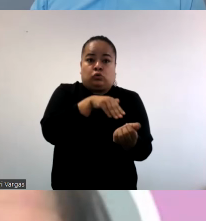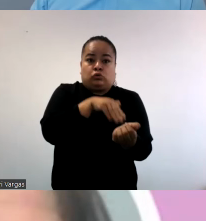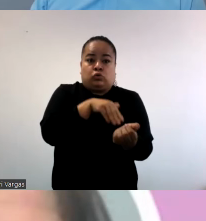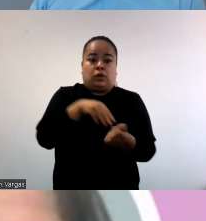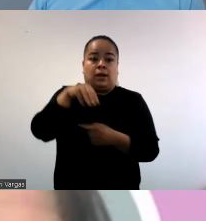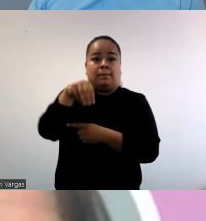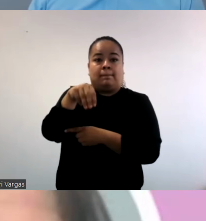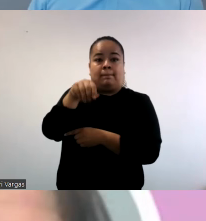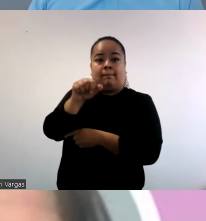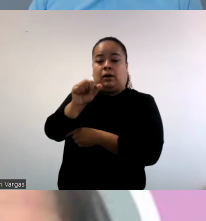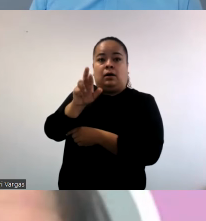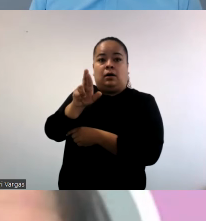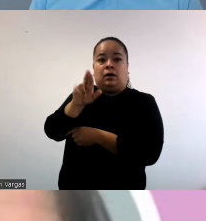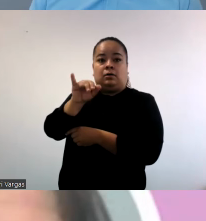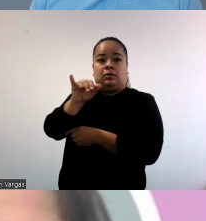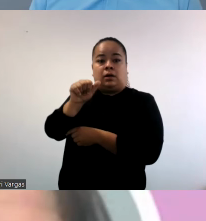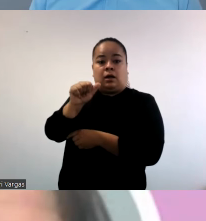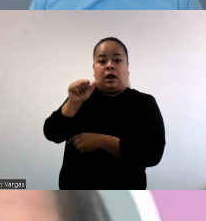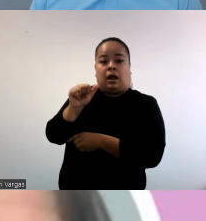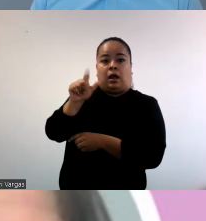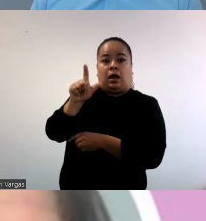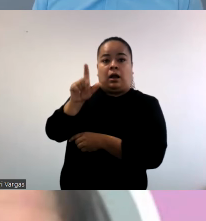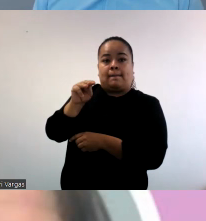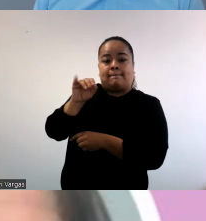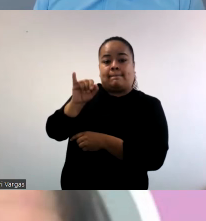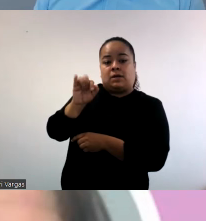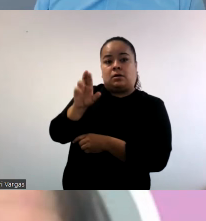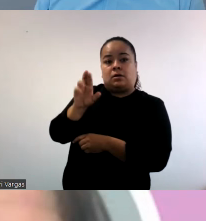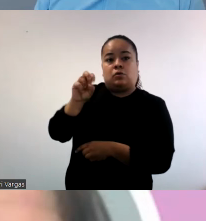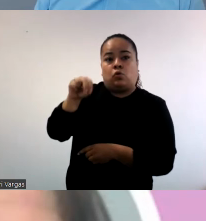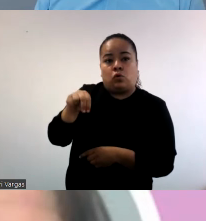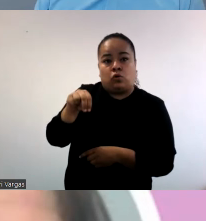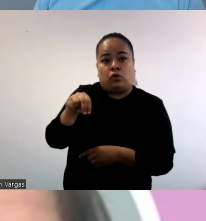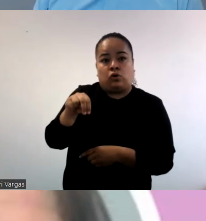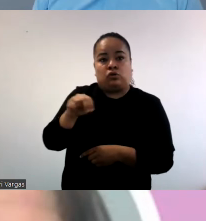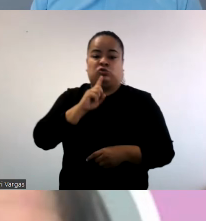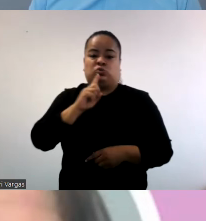Dr. Maria Almiron. Dr. Maria Almiron is the head of